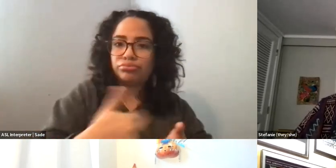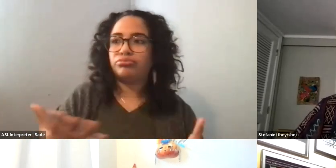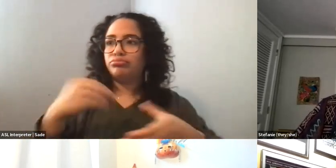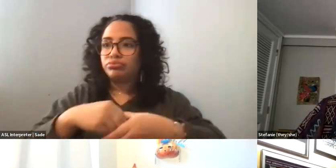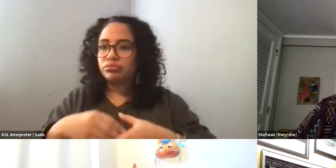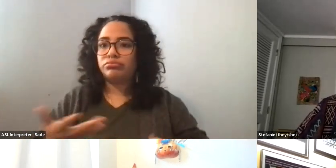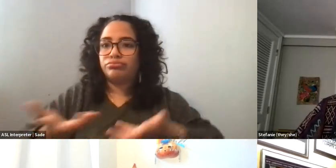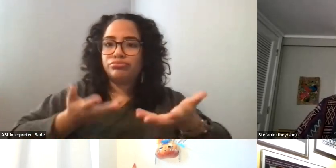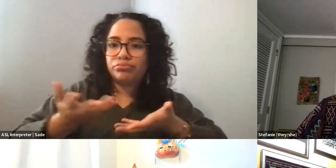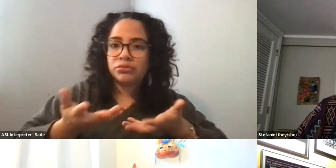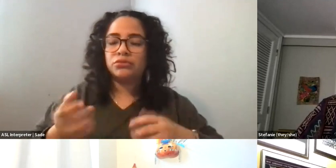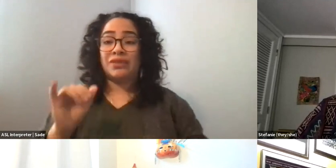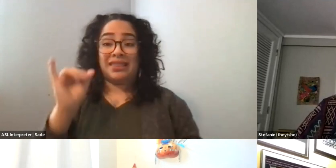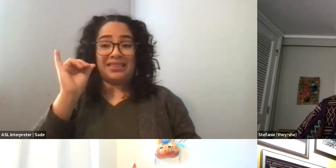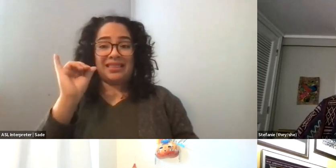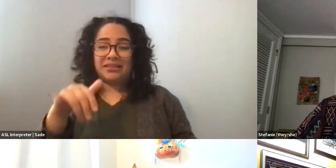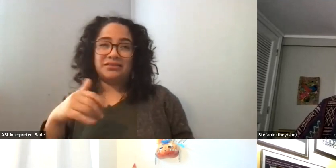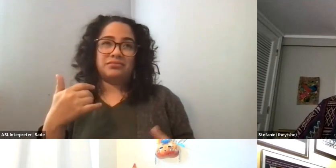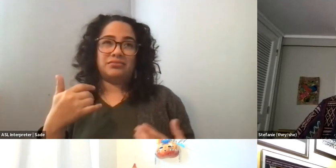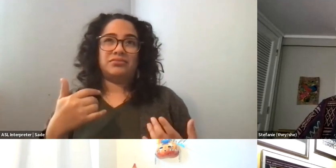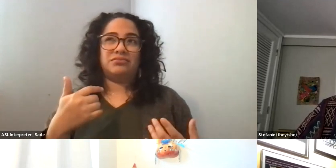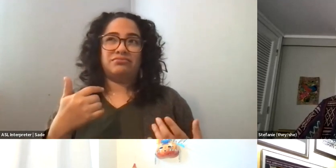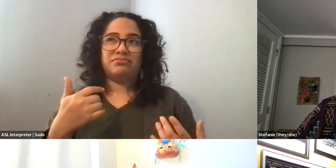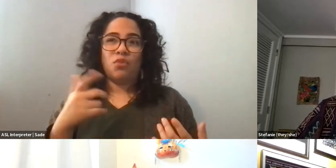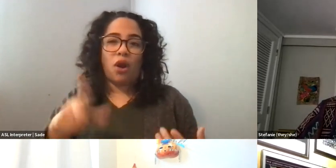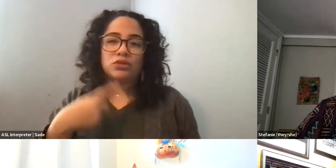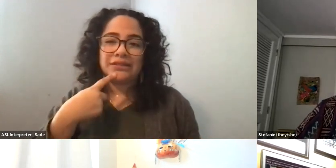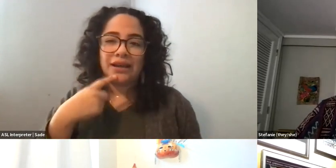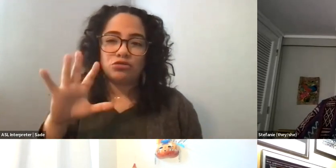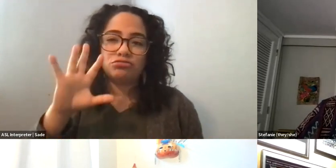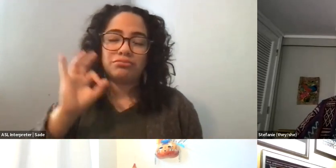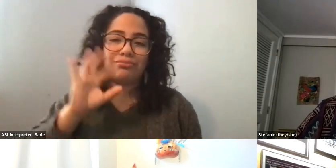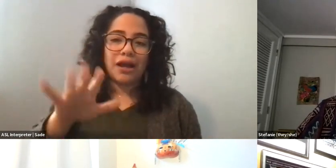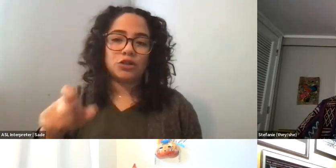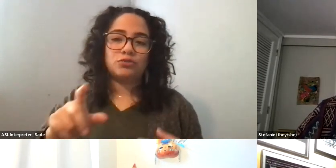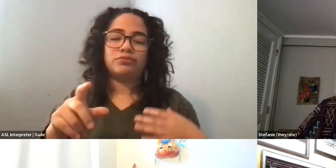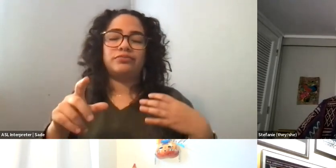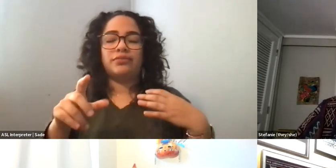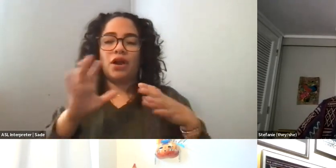so I guess that's what I would say. That's what I would add to the conversation.